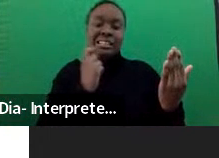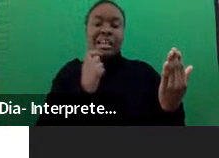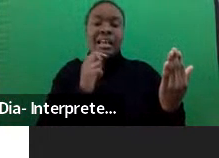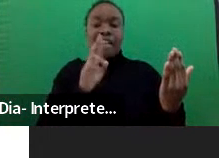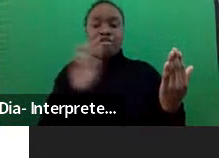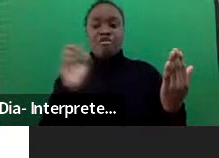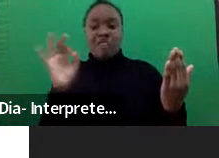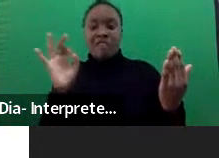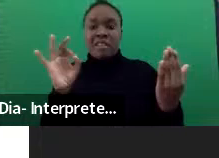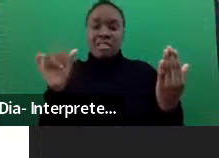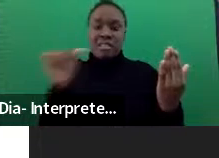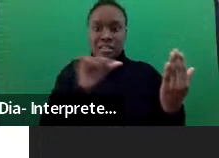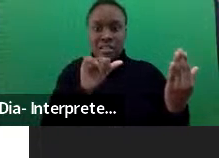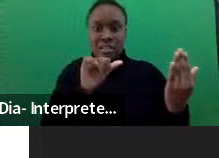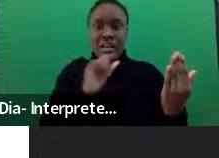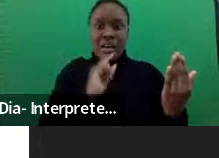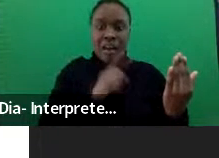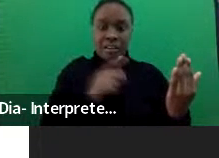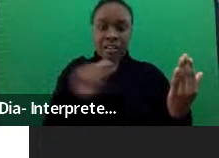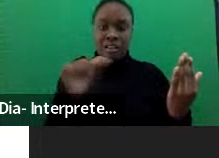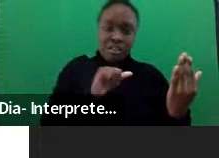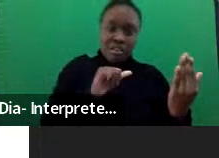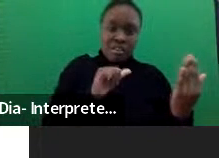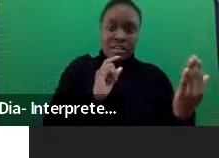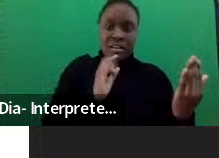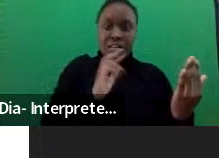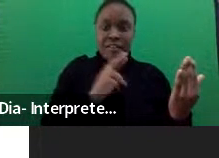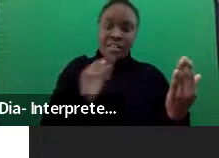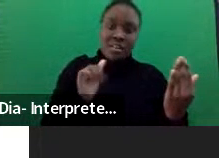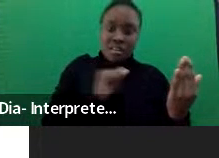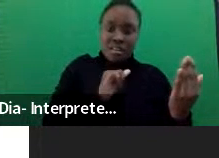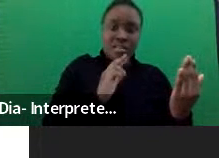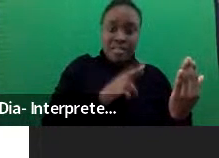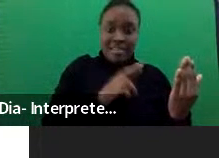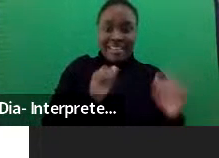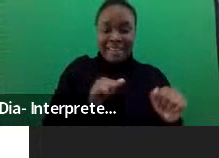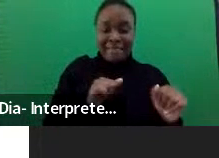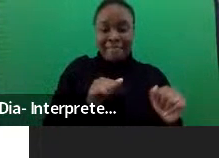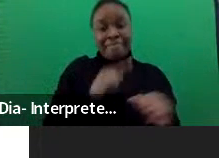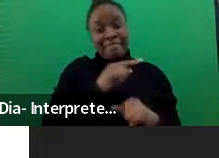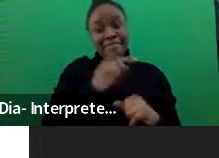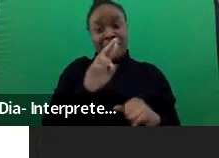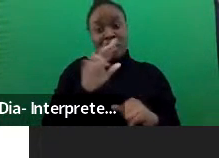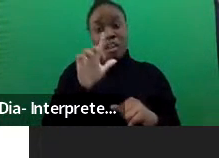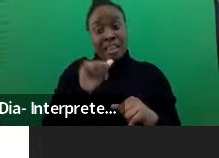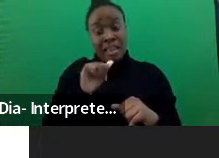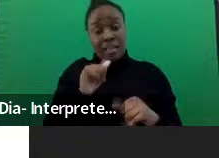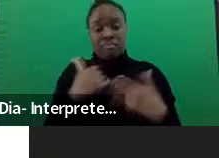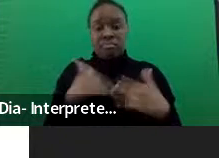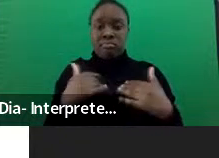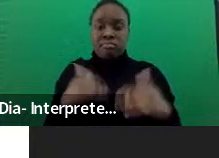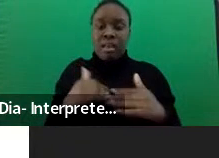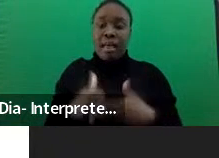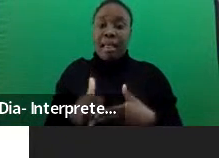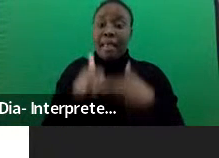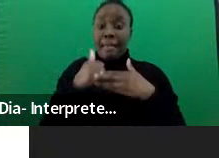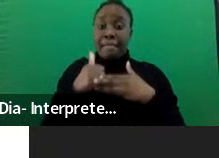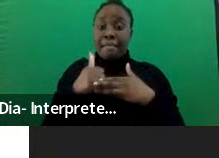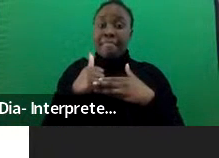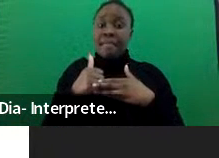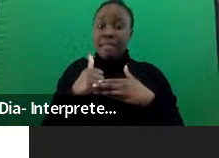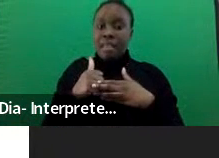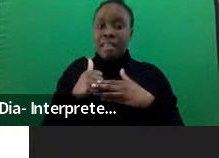where the case is. With this, RLA has also drastically reduced the